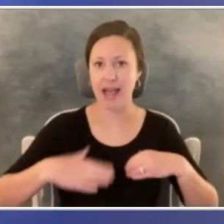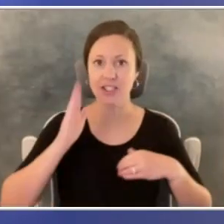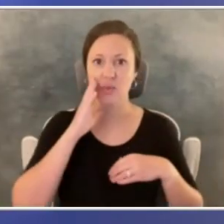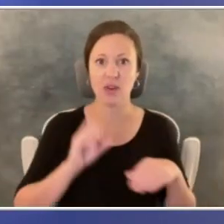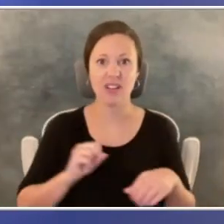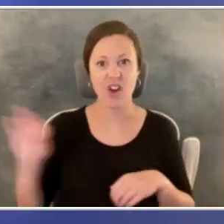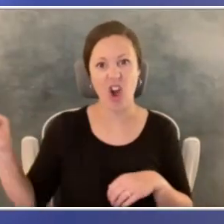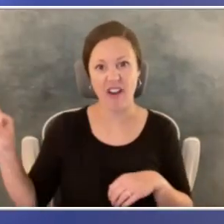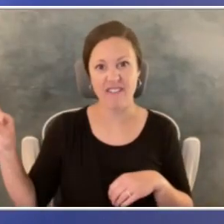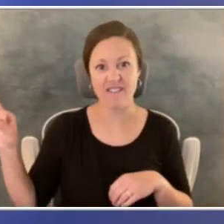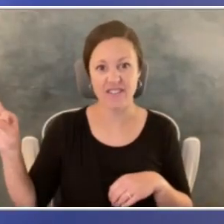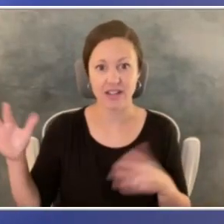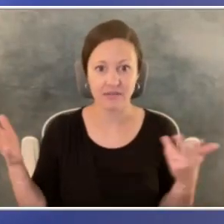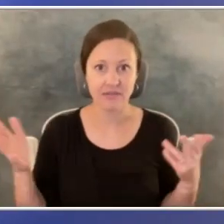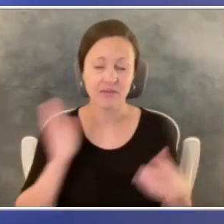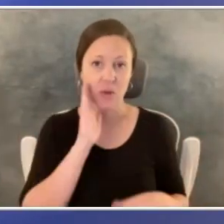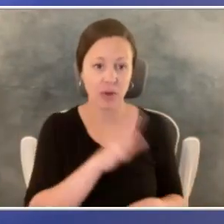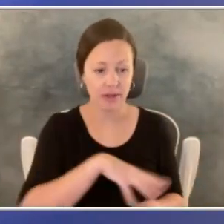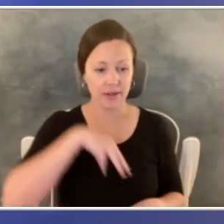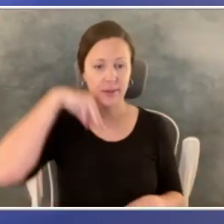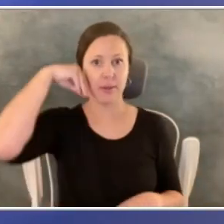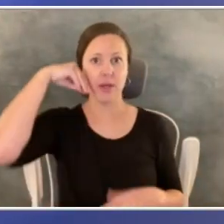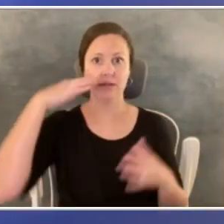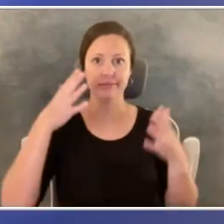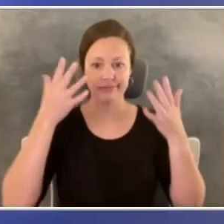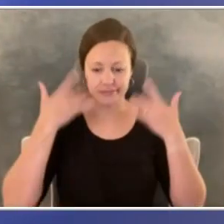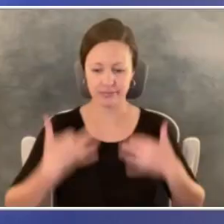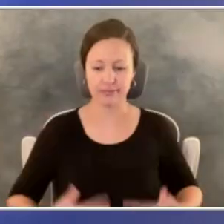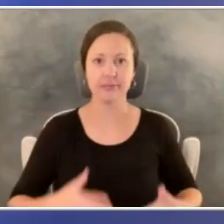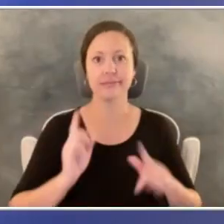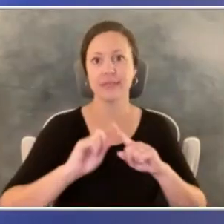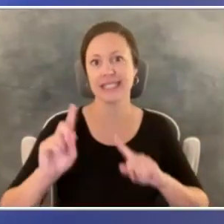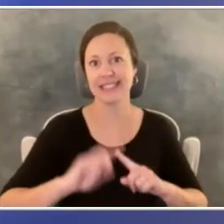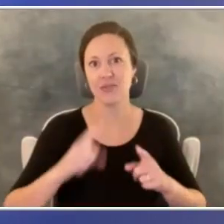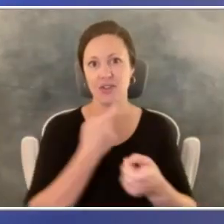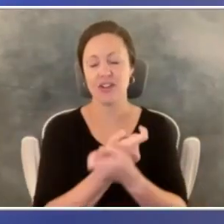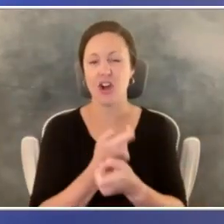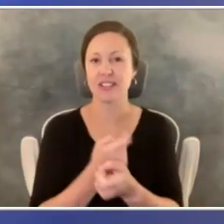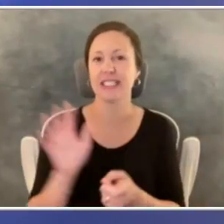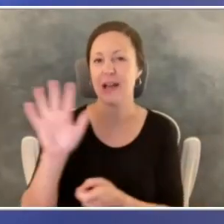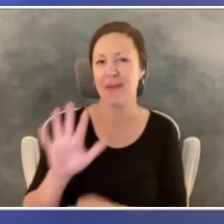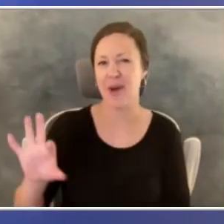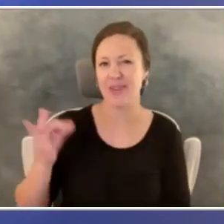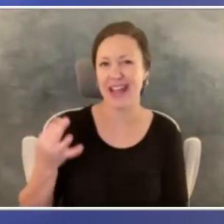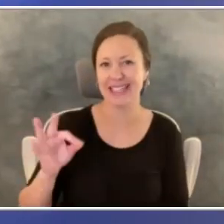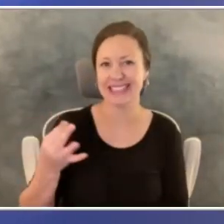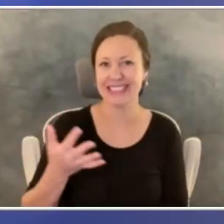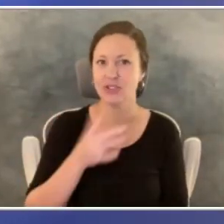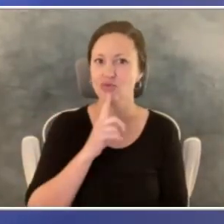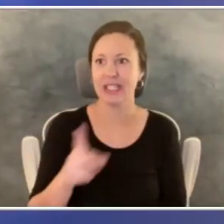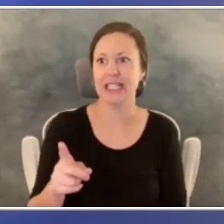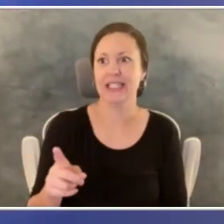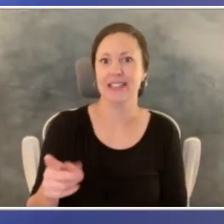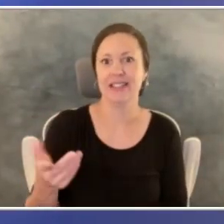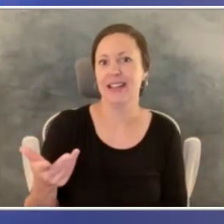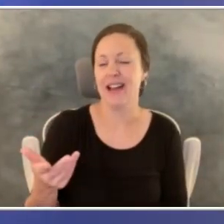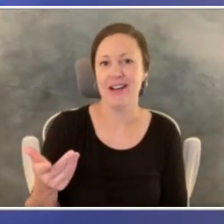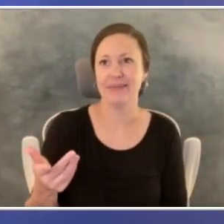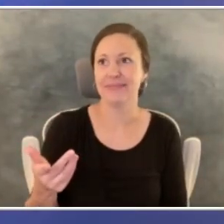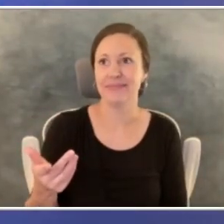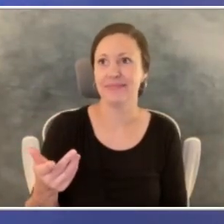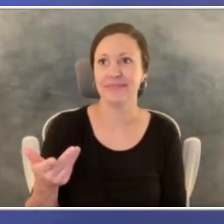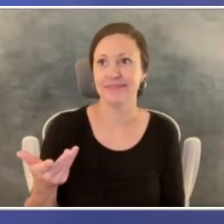inhaled toxins. But about the 90s, it became aware with the help of